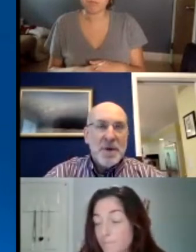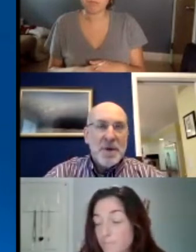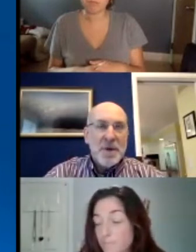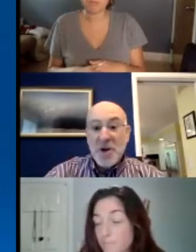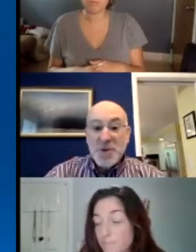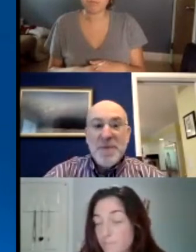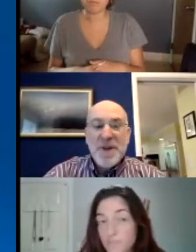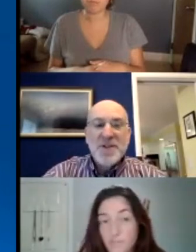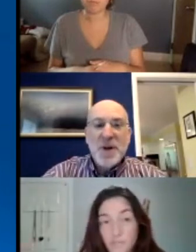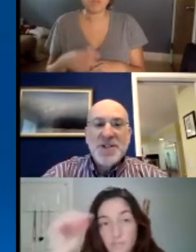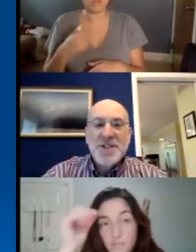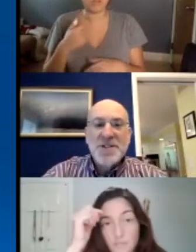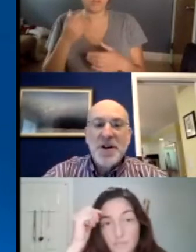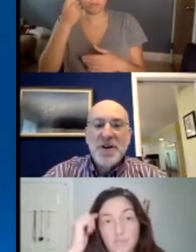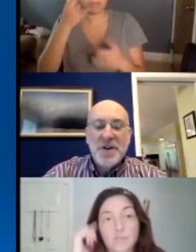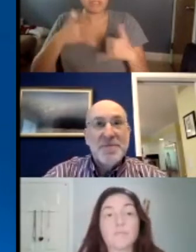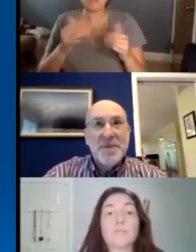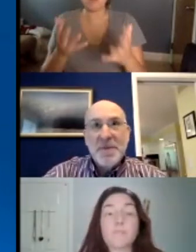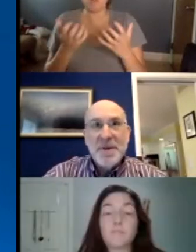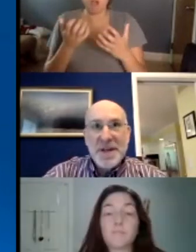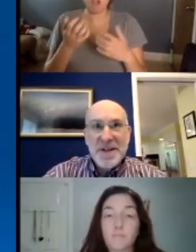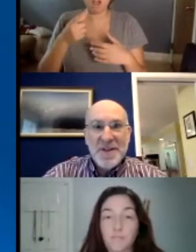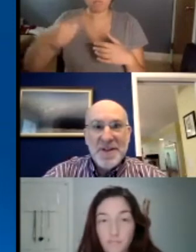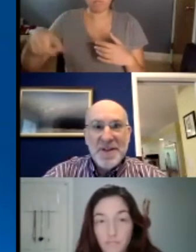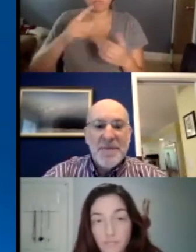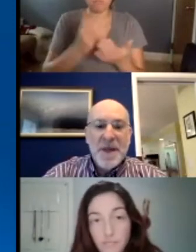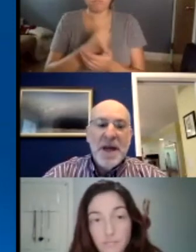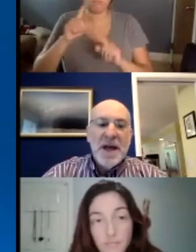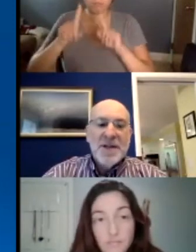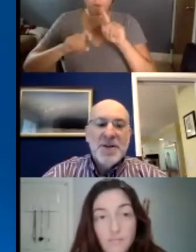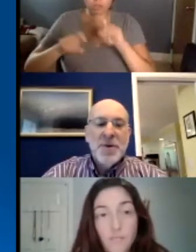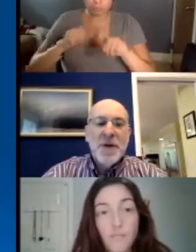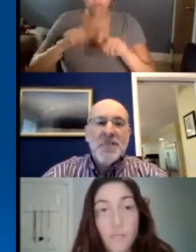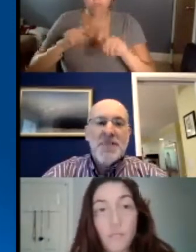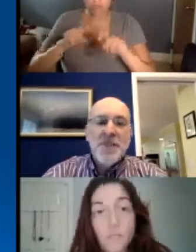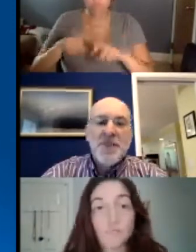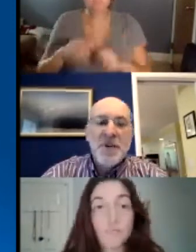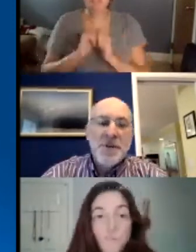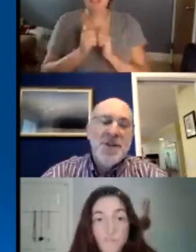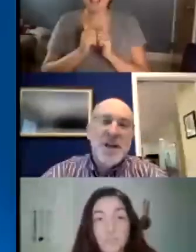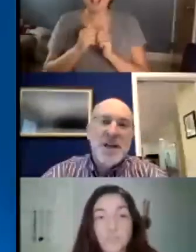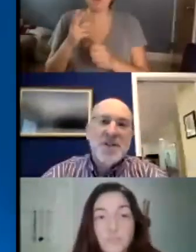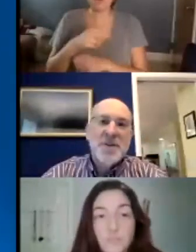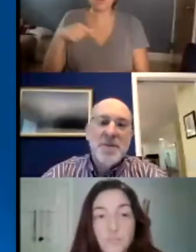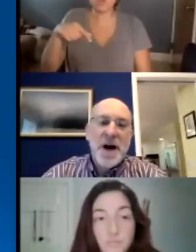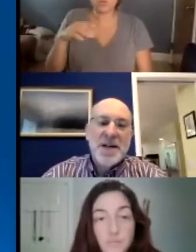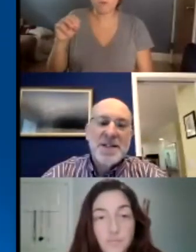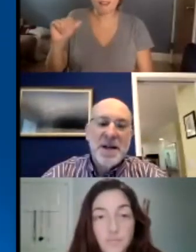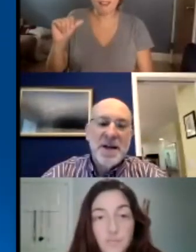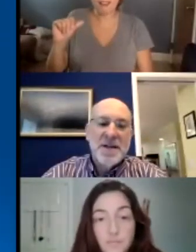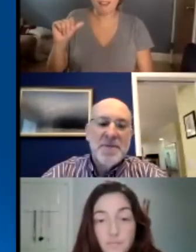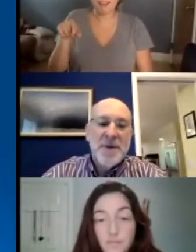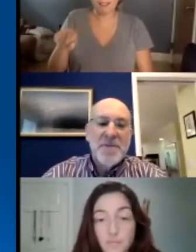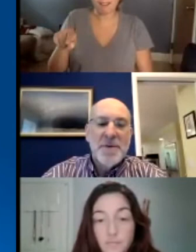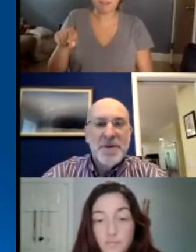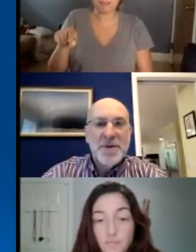when we encourage people to ask questions during or at the end of the talk, and to do that, please use the question and answer box